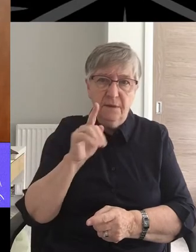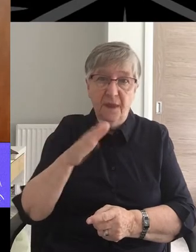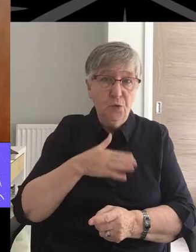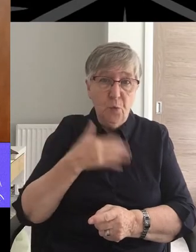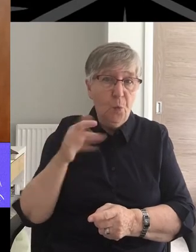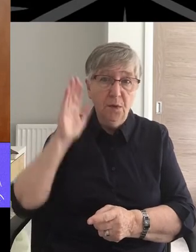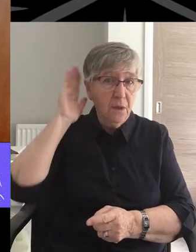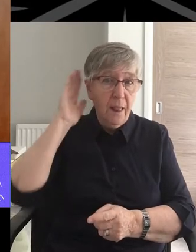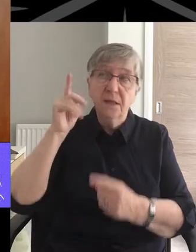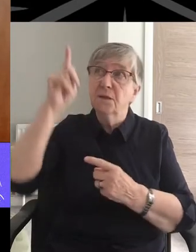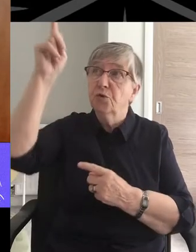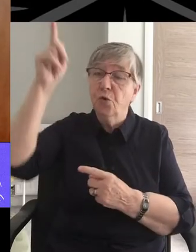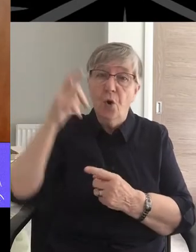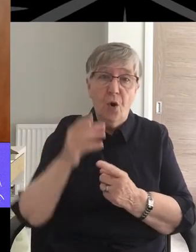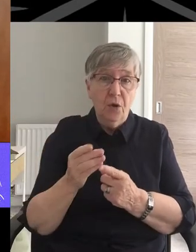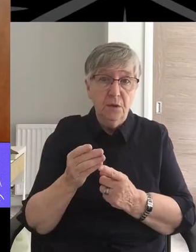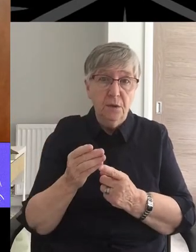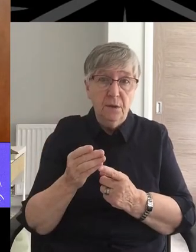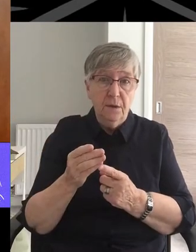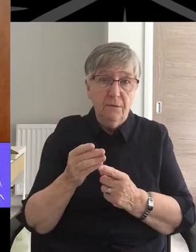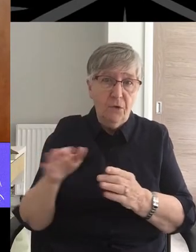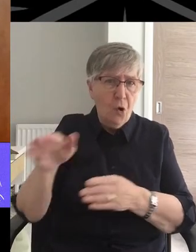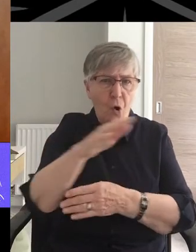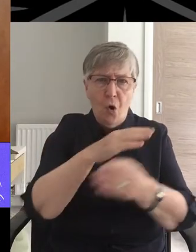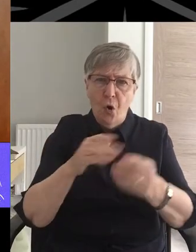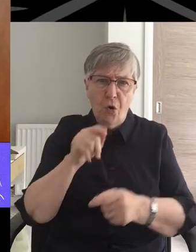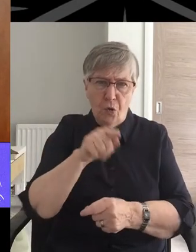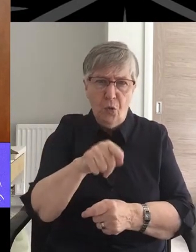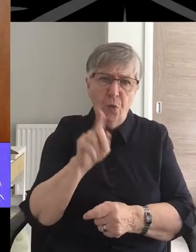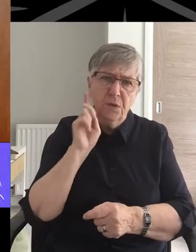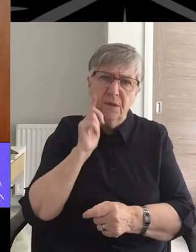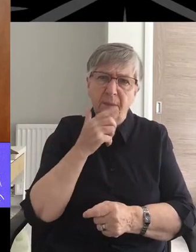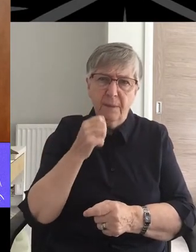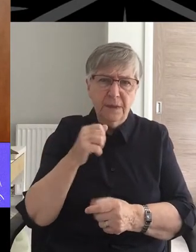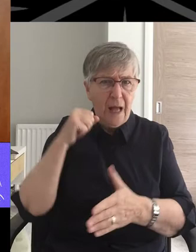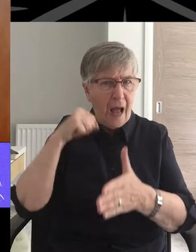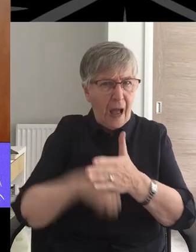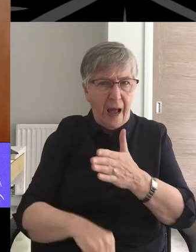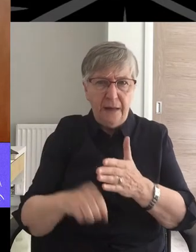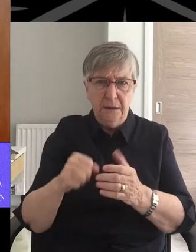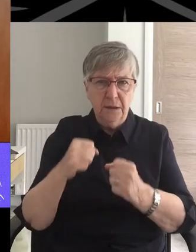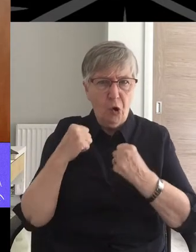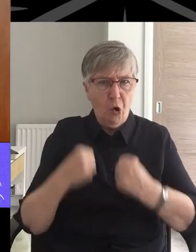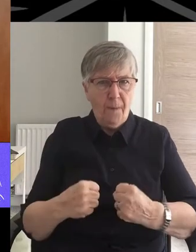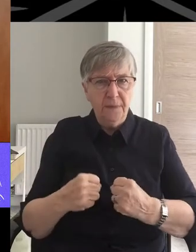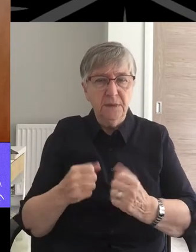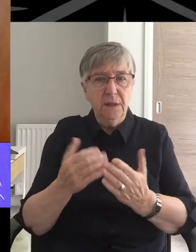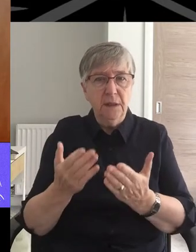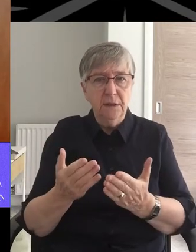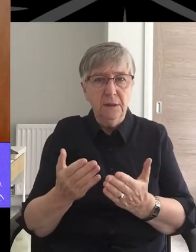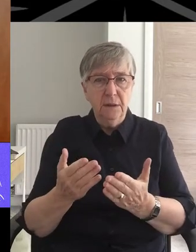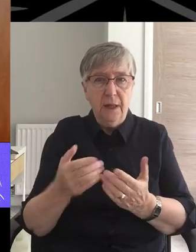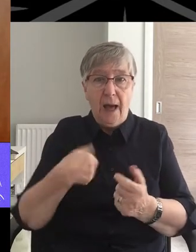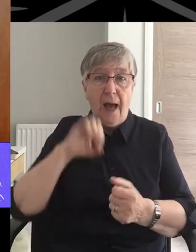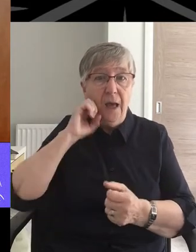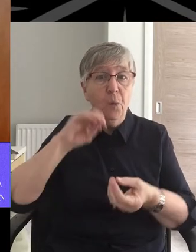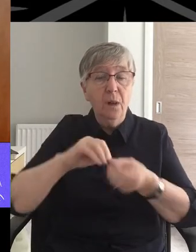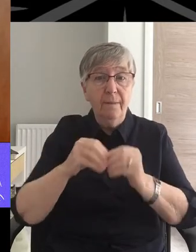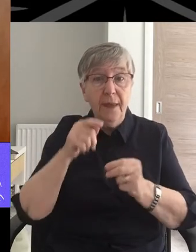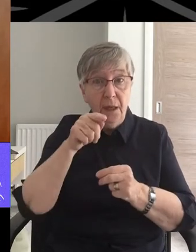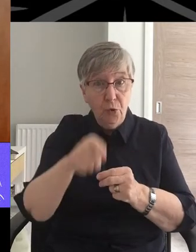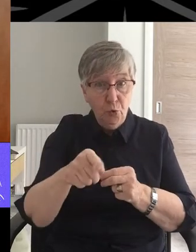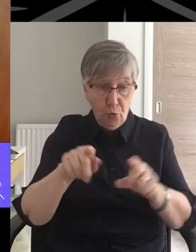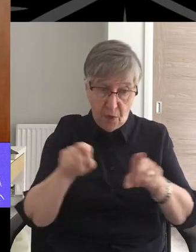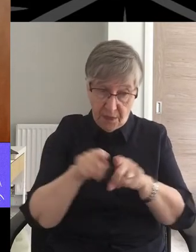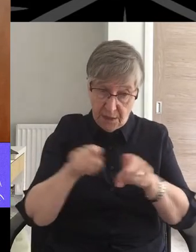to me. For all the Israelites are hardened and obstinate. But I will make you